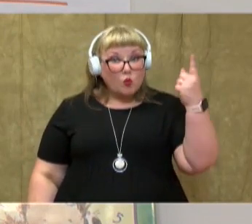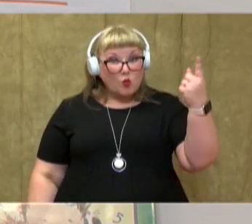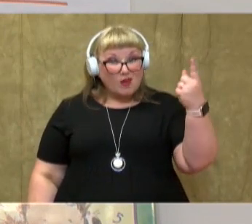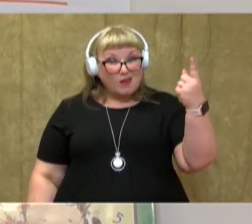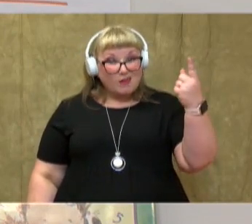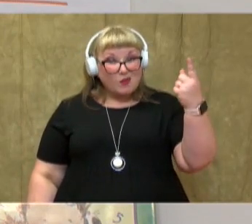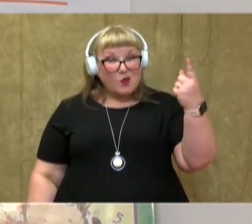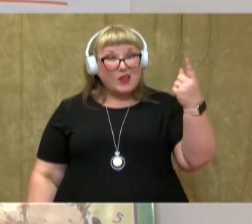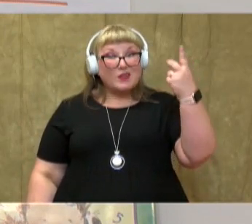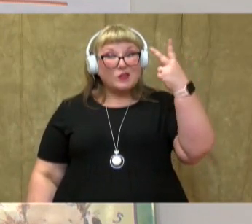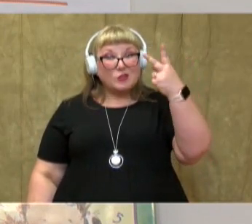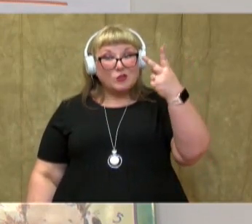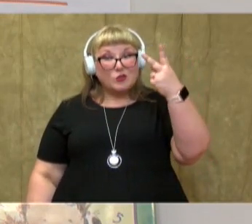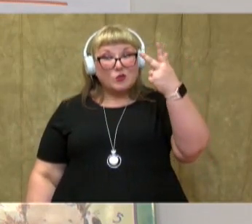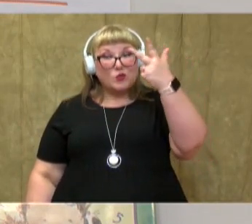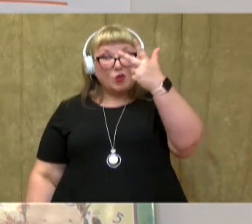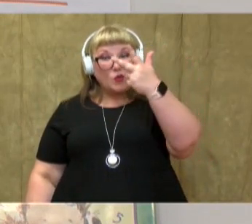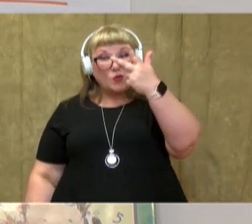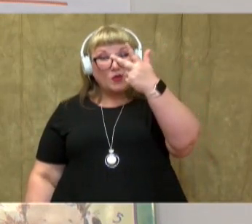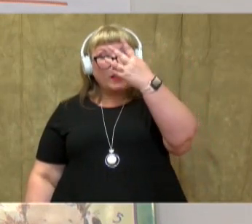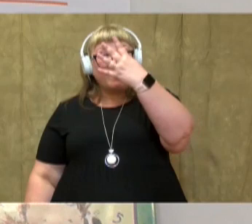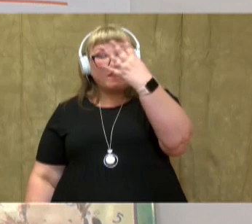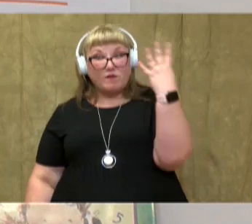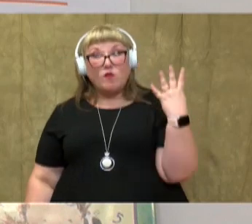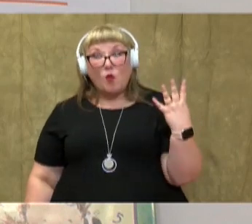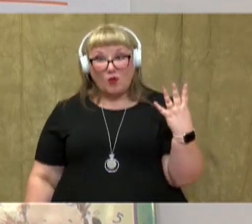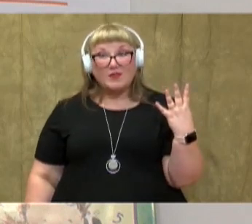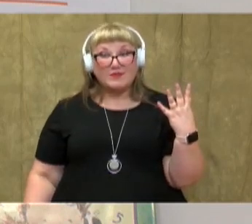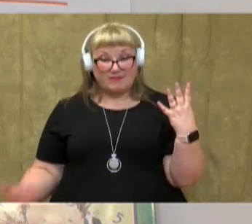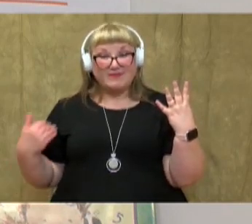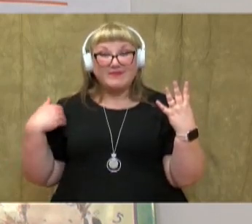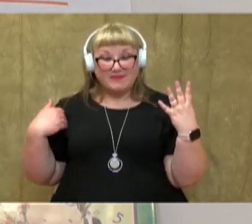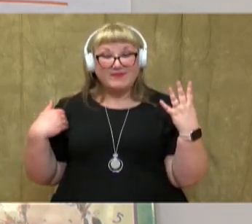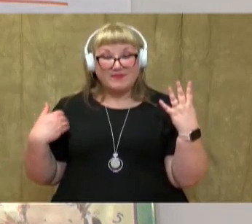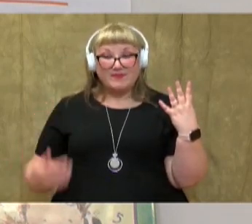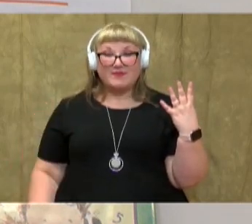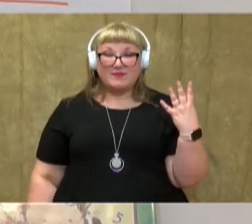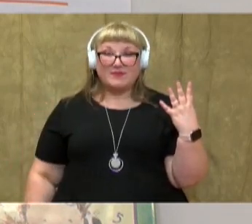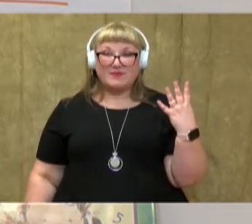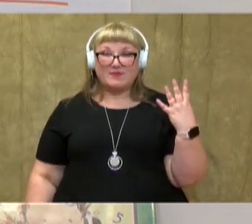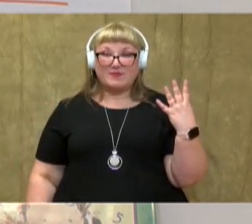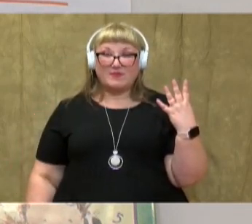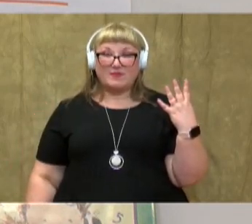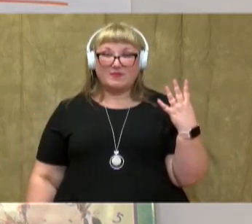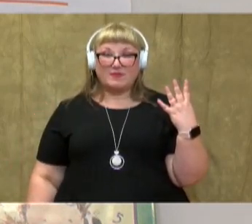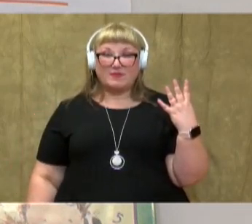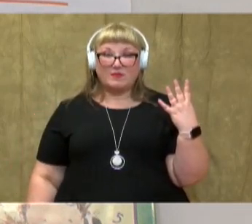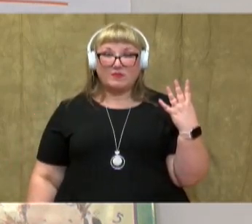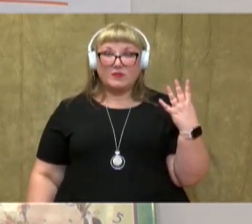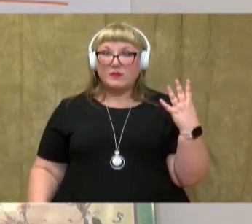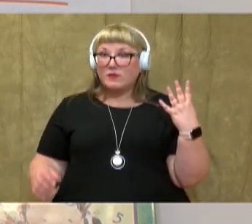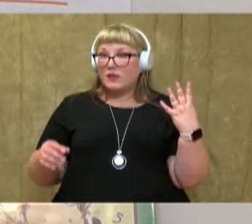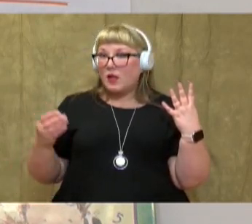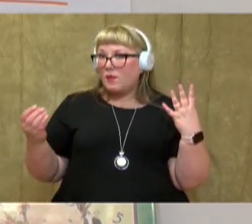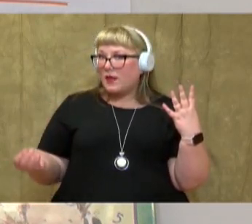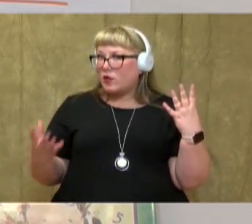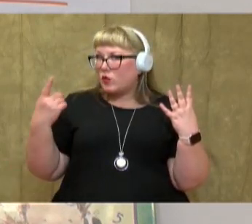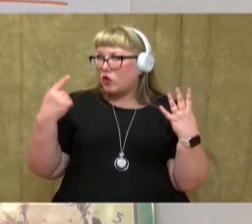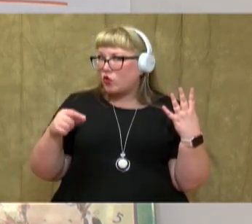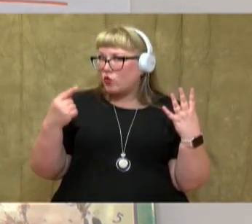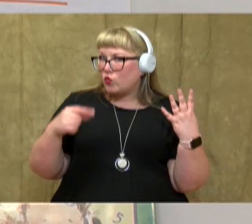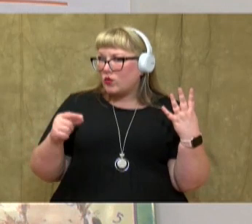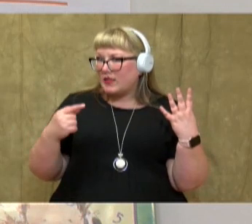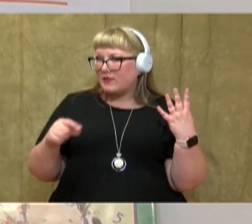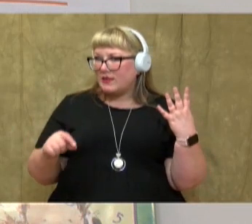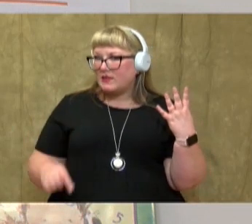We have four. One, two, three, four. Great job. Can you count how many we